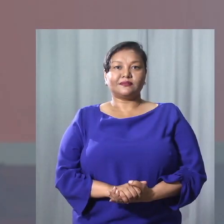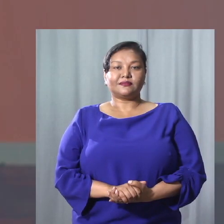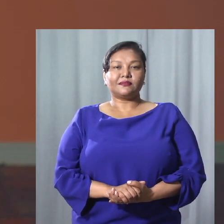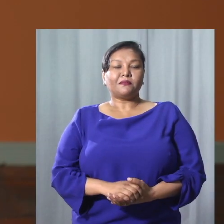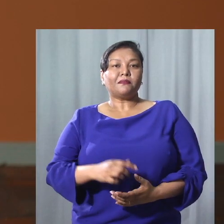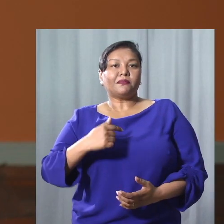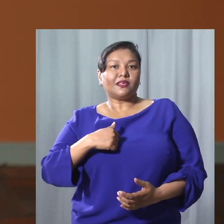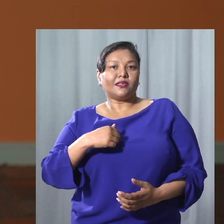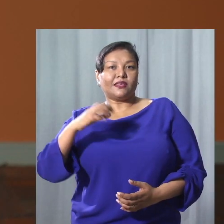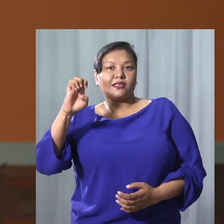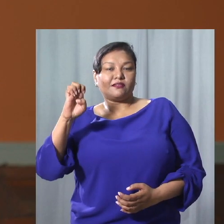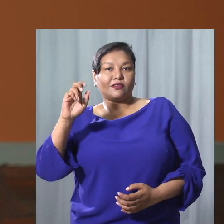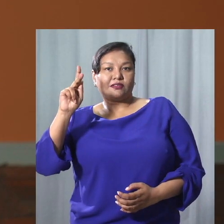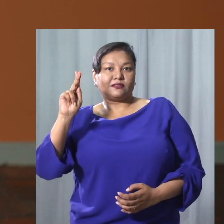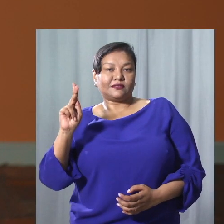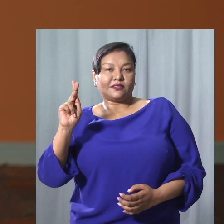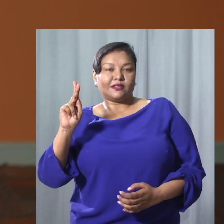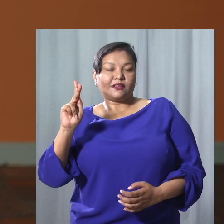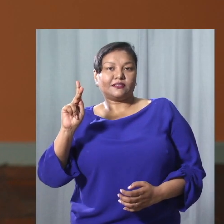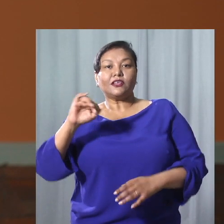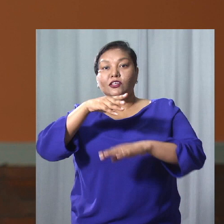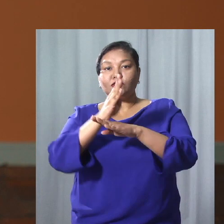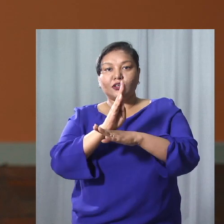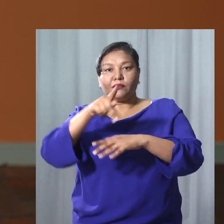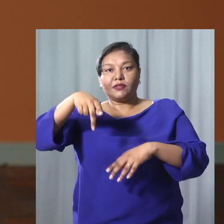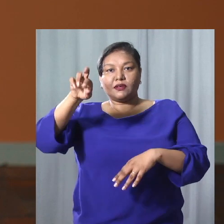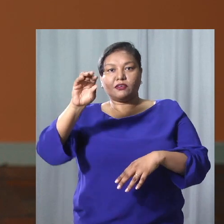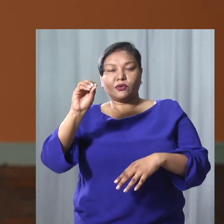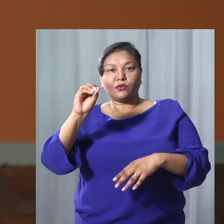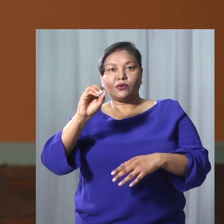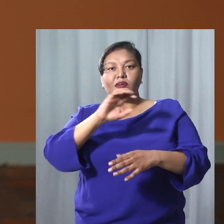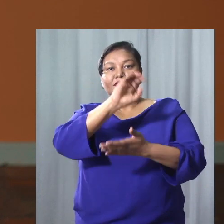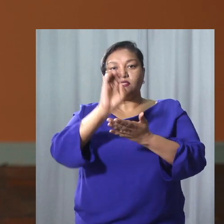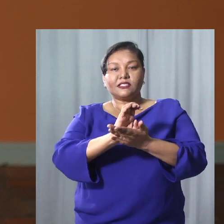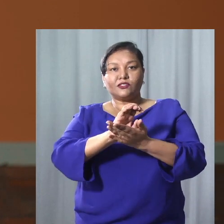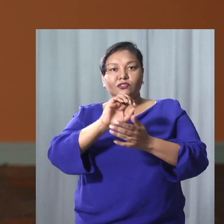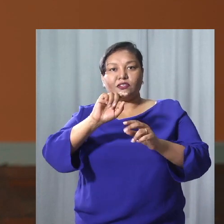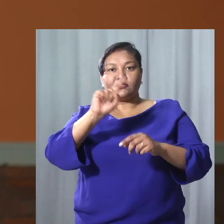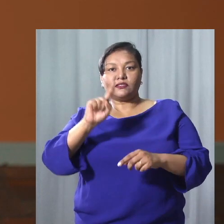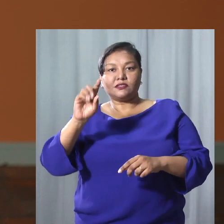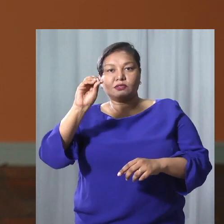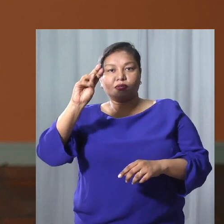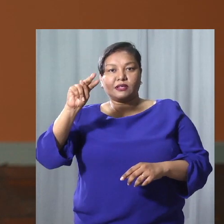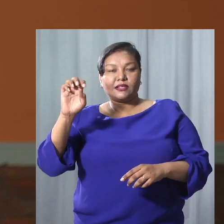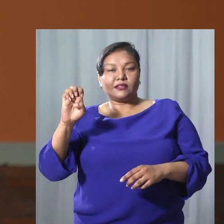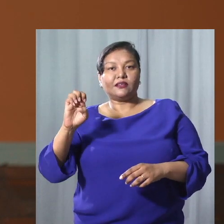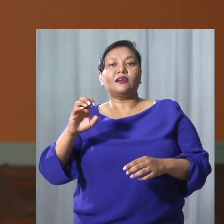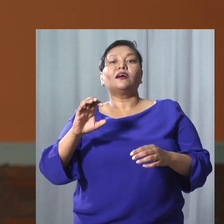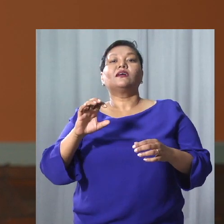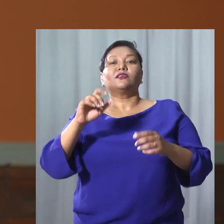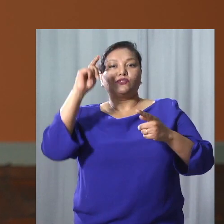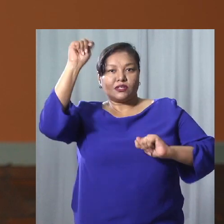I am Yvonne Knights, Public Relations Officer of Central Pride, which is the central zone of the Trinidad and